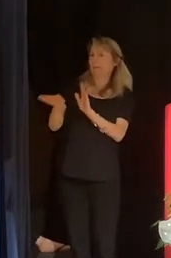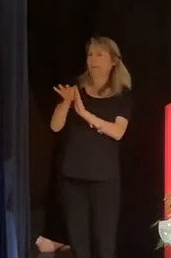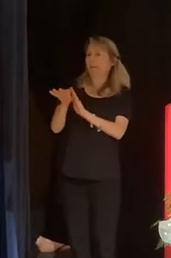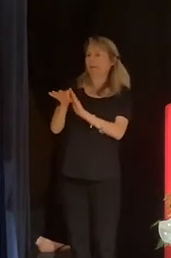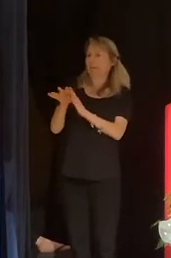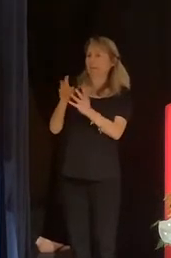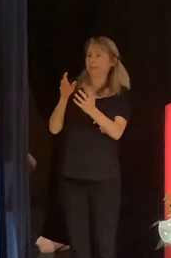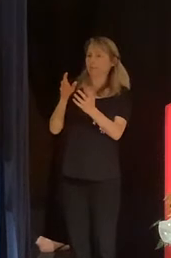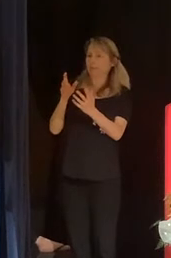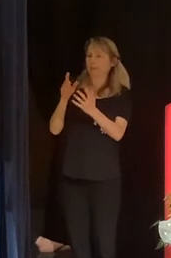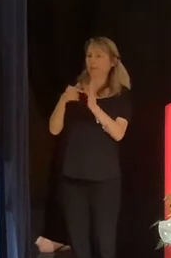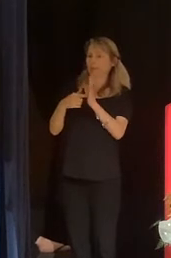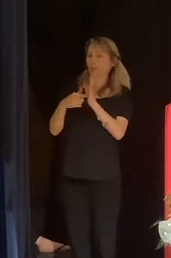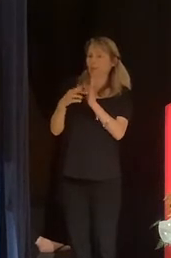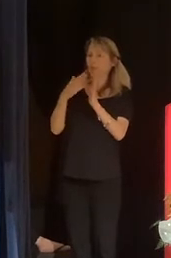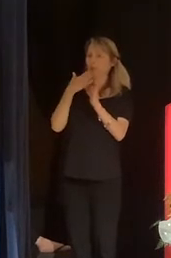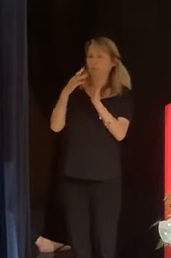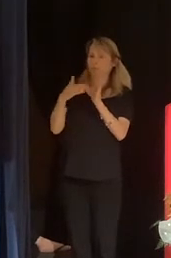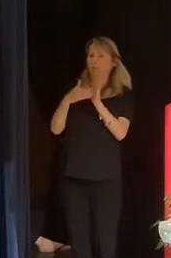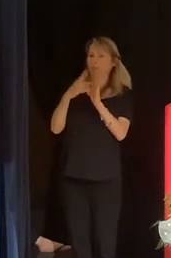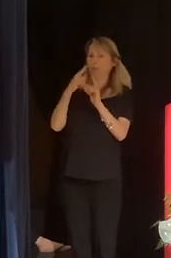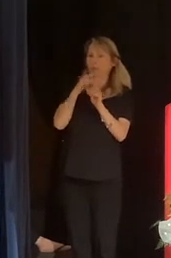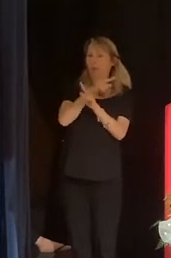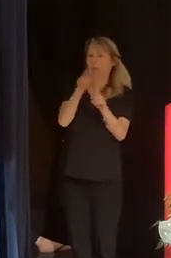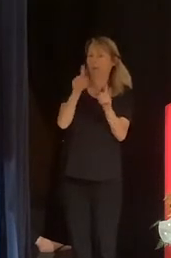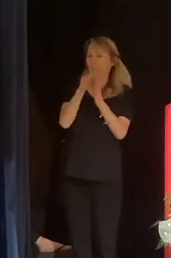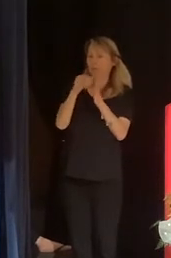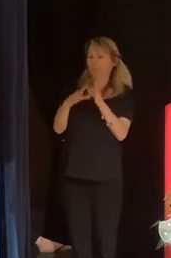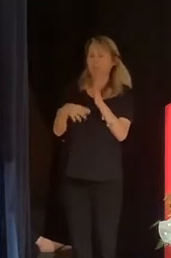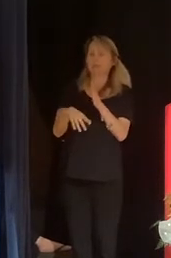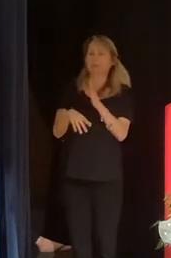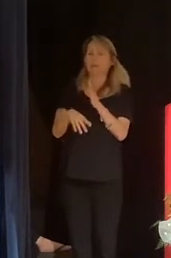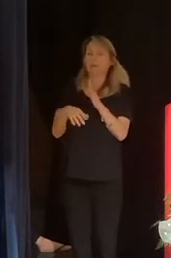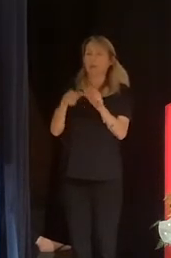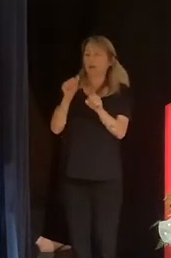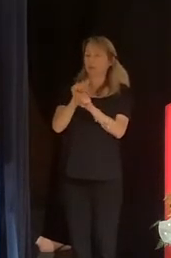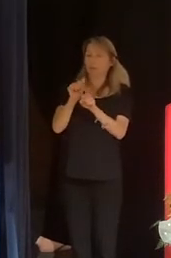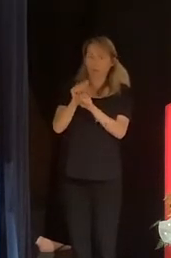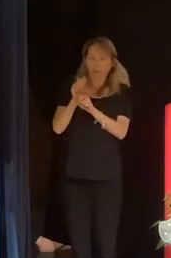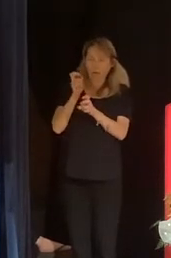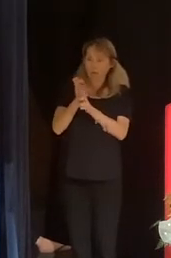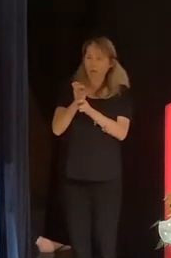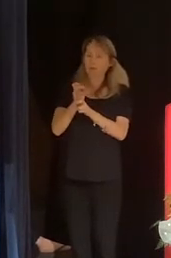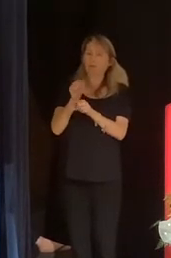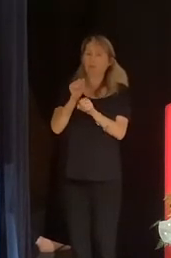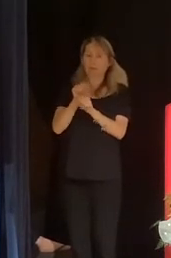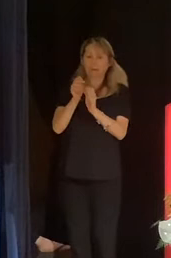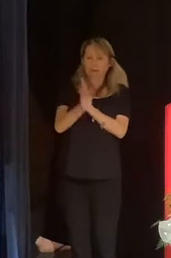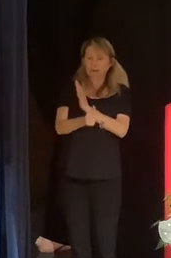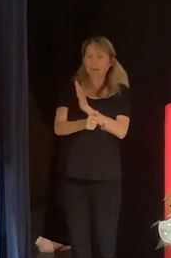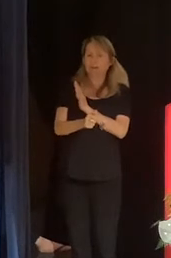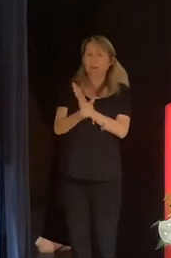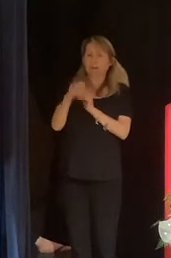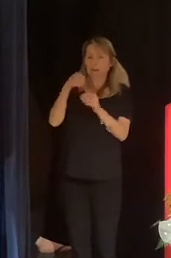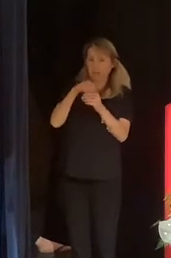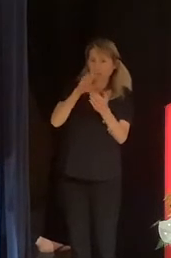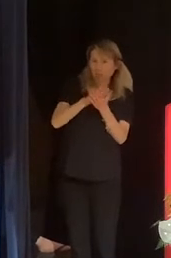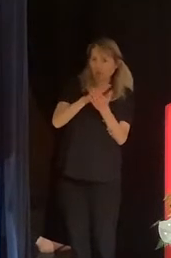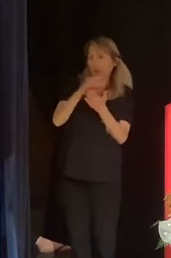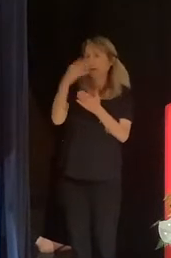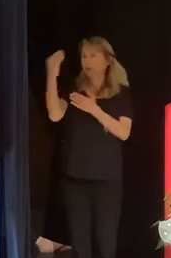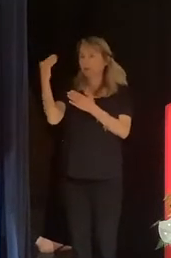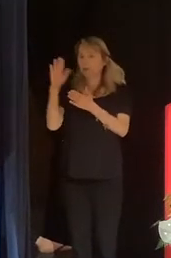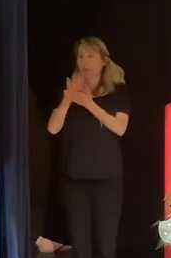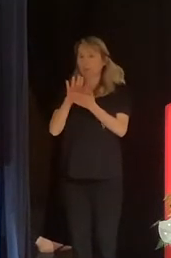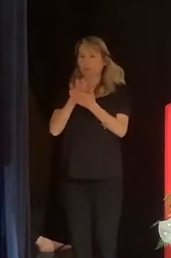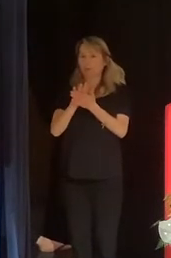who have demonstrated strong leadership and employability skills. They have taken initiative both inside and outside of the school.